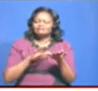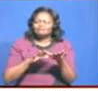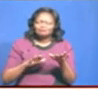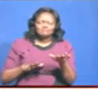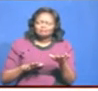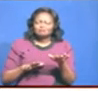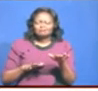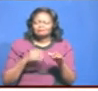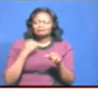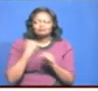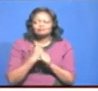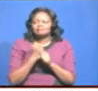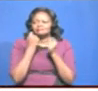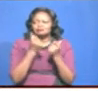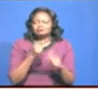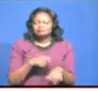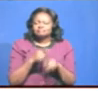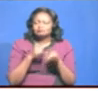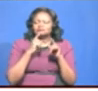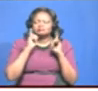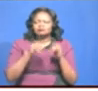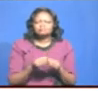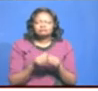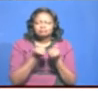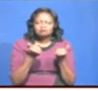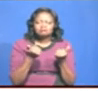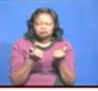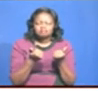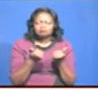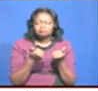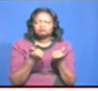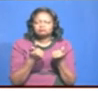We need to address these issues either by delocalization of